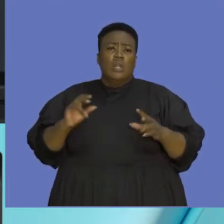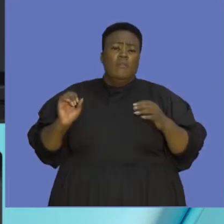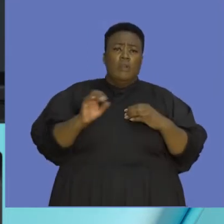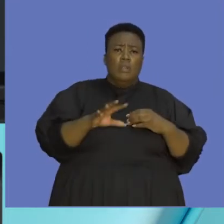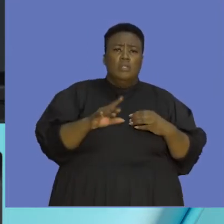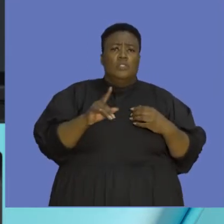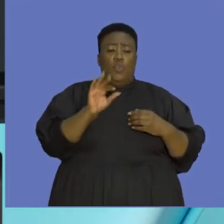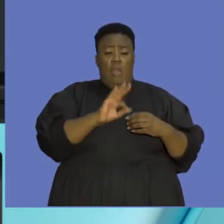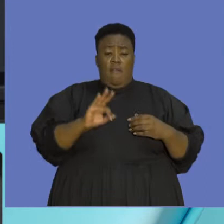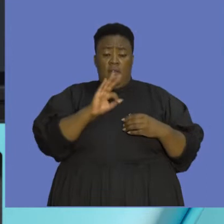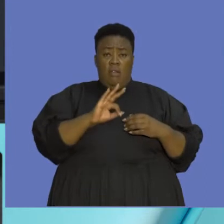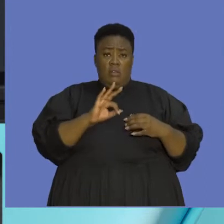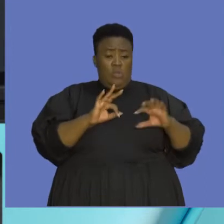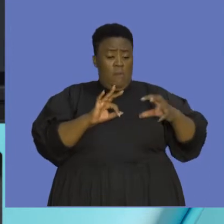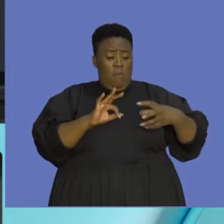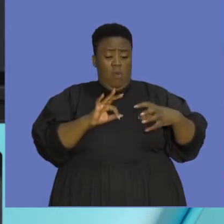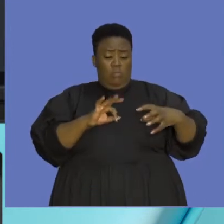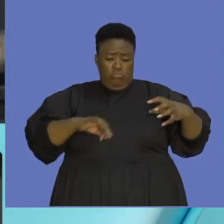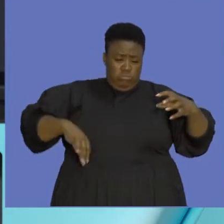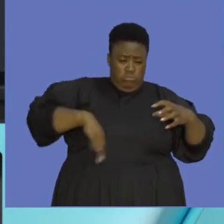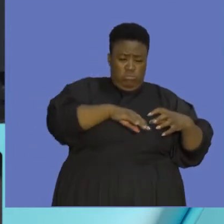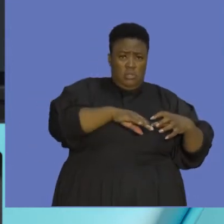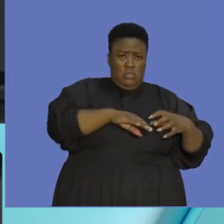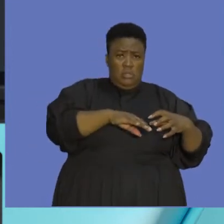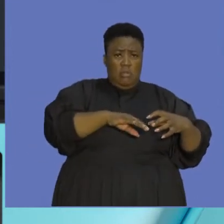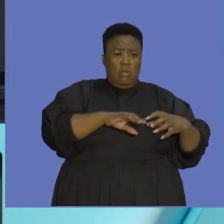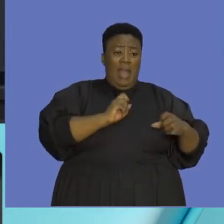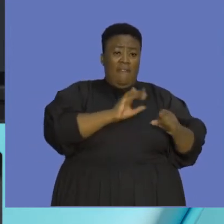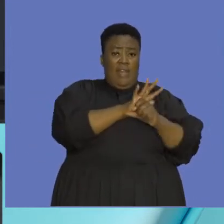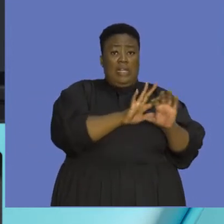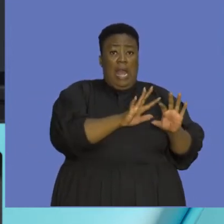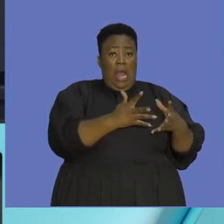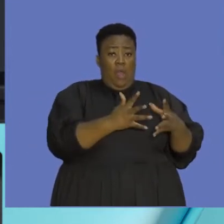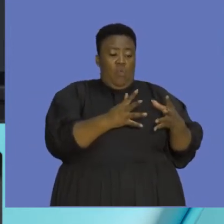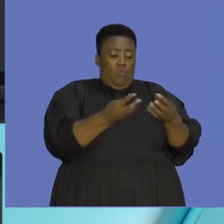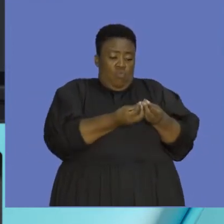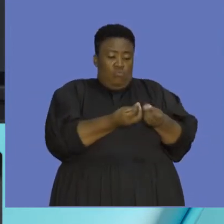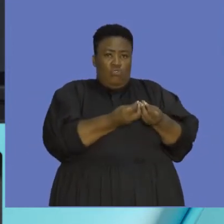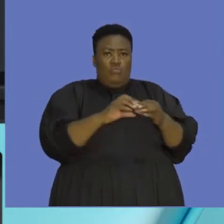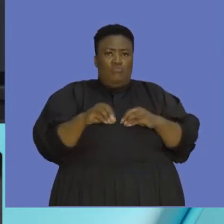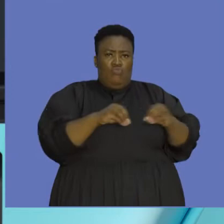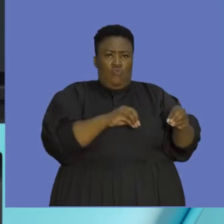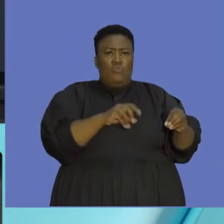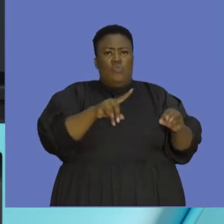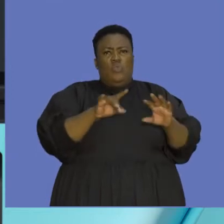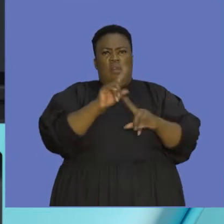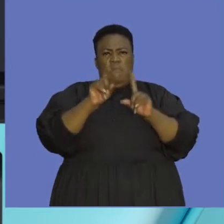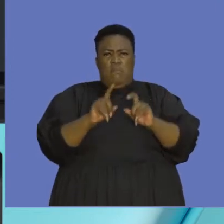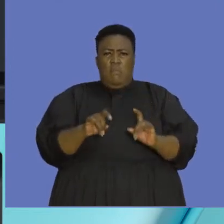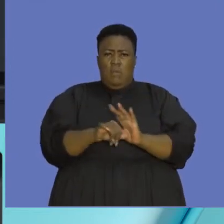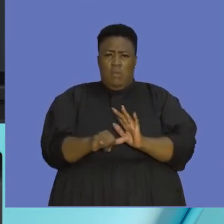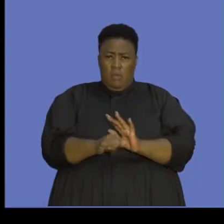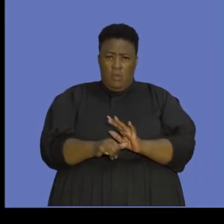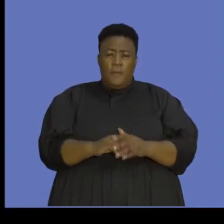the force we exert on the object affect the way the object moves? Those are important questions for